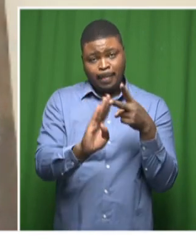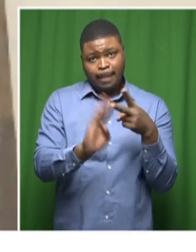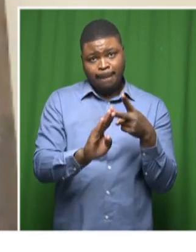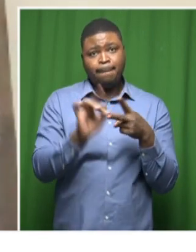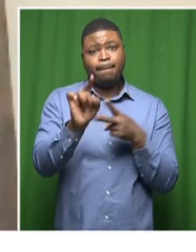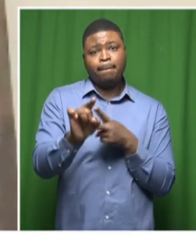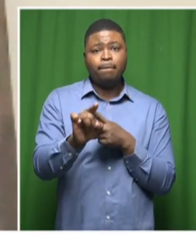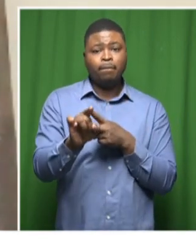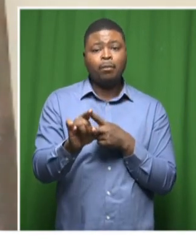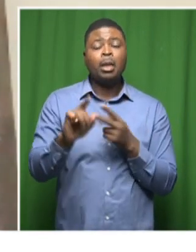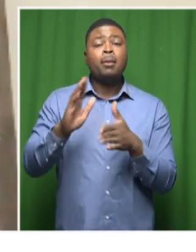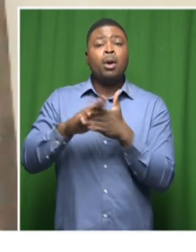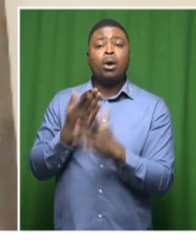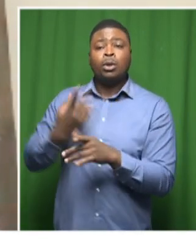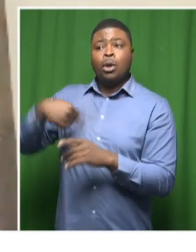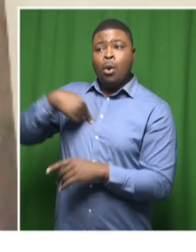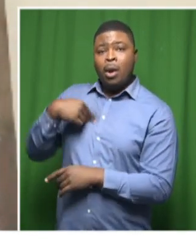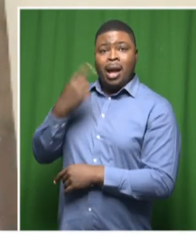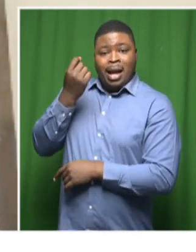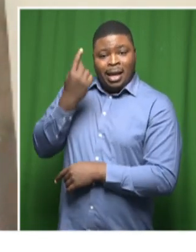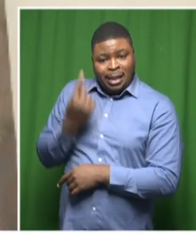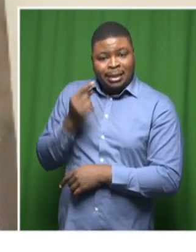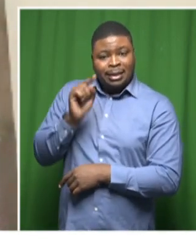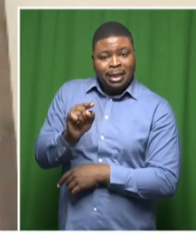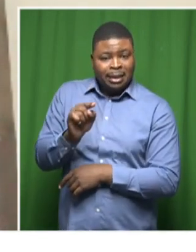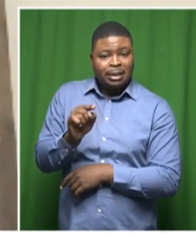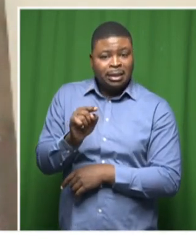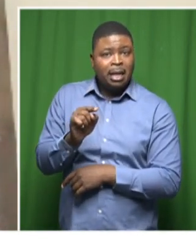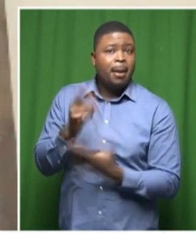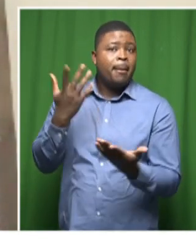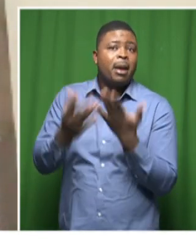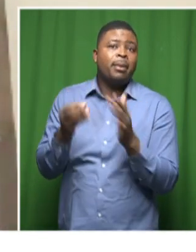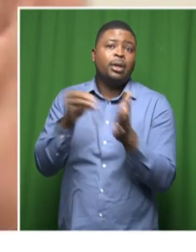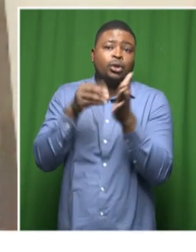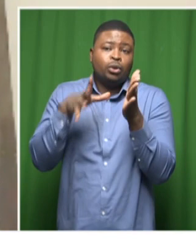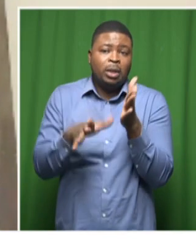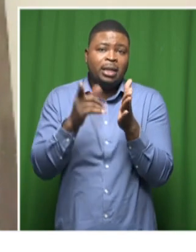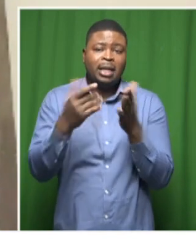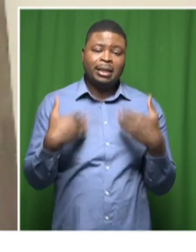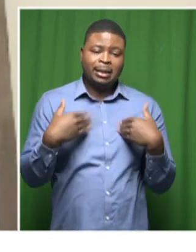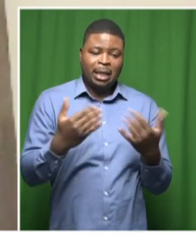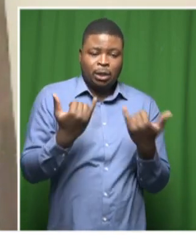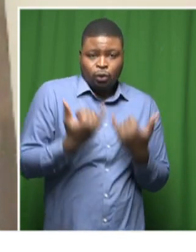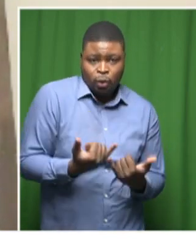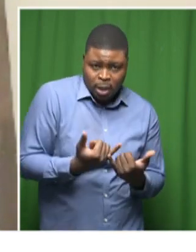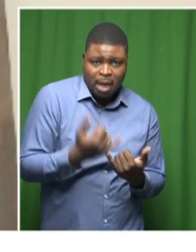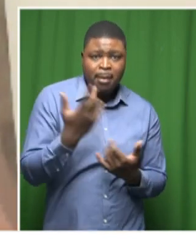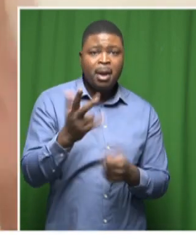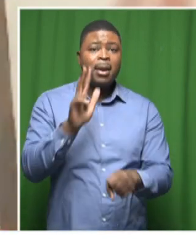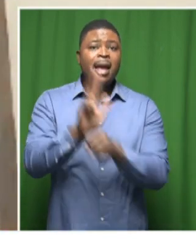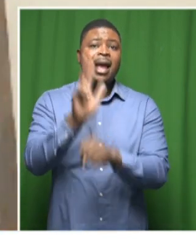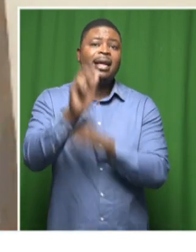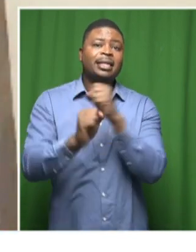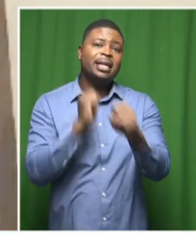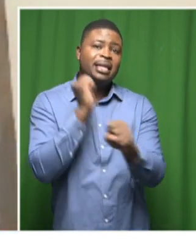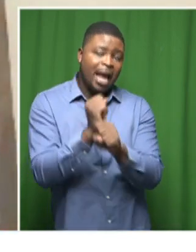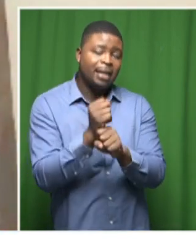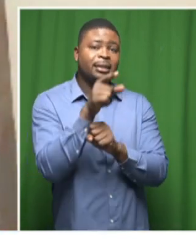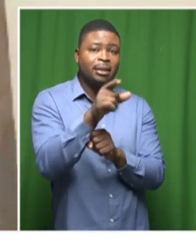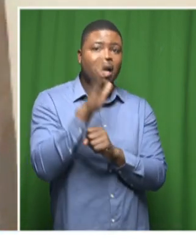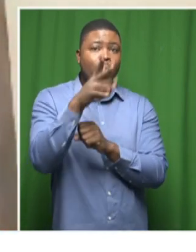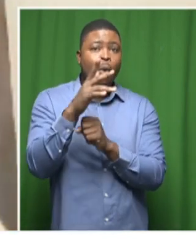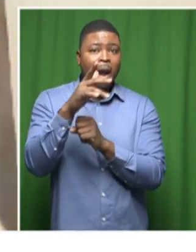say, because we understand that by the time a student starting today needs to matriculate in the next 18 years with this kind